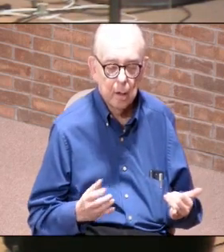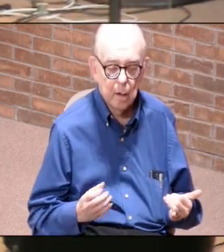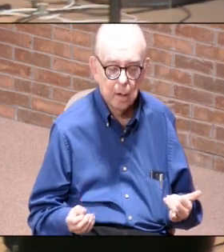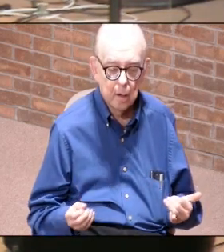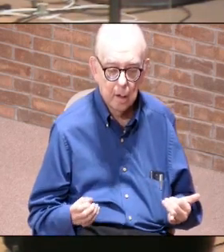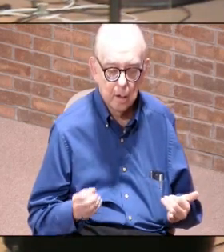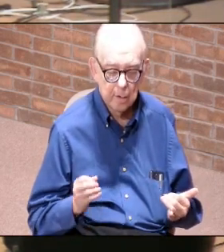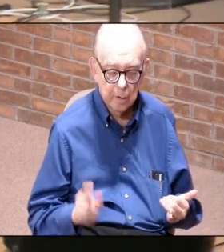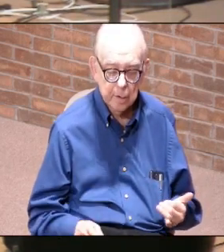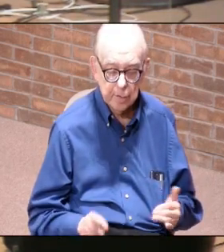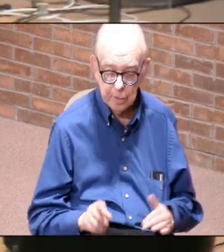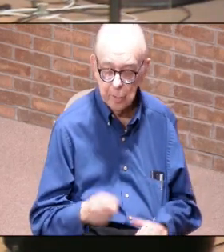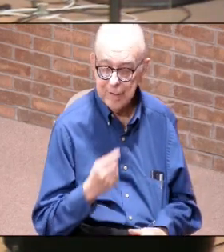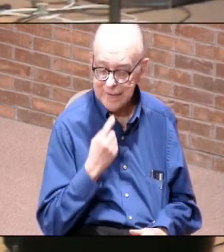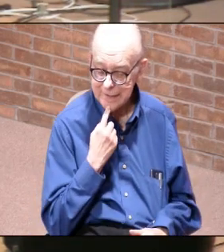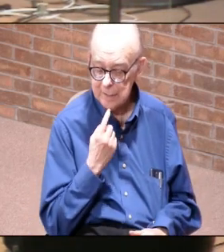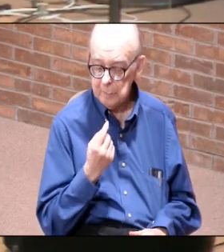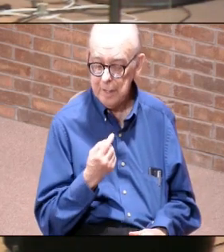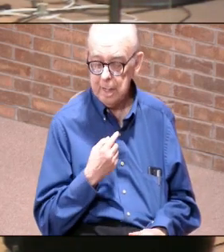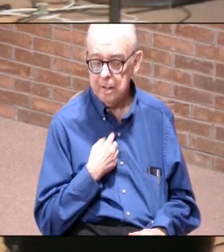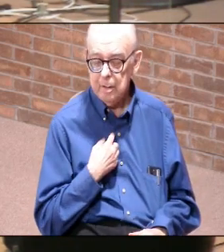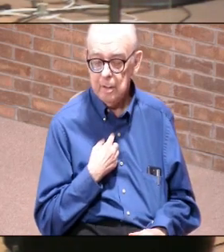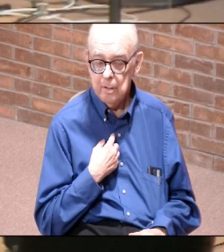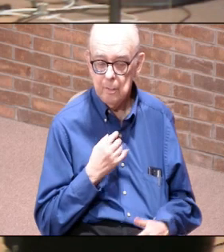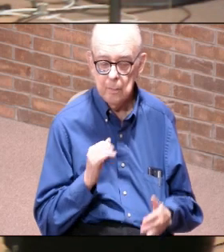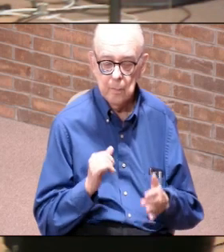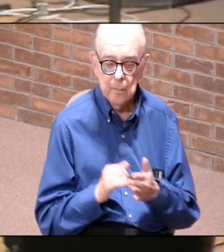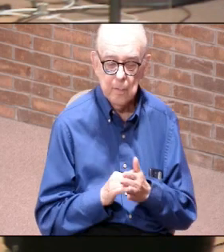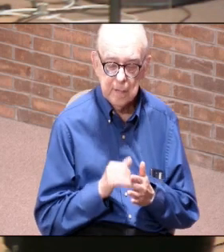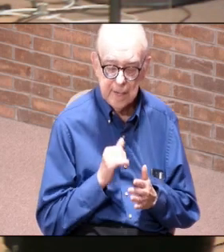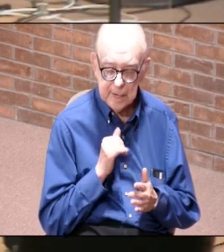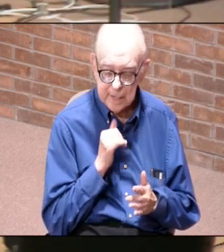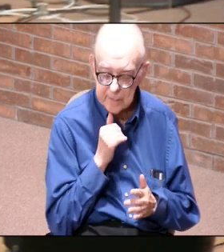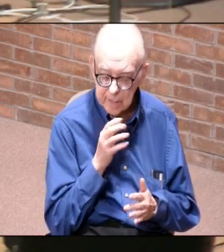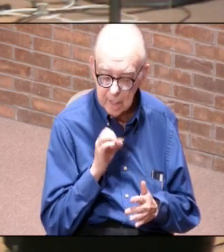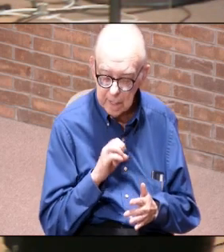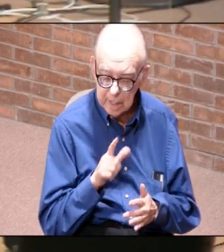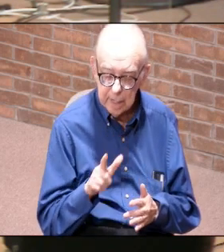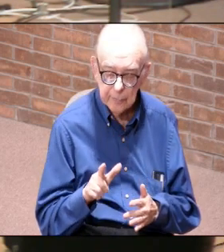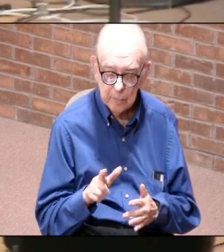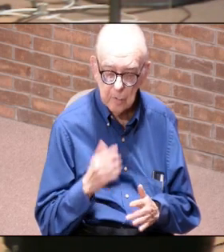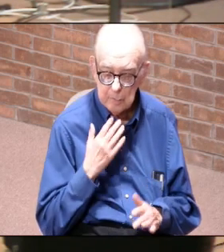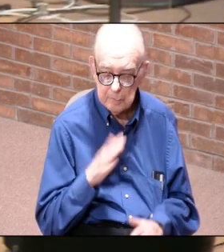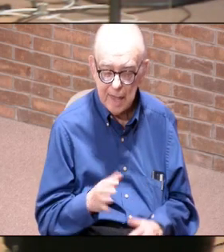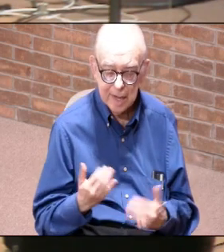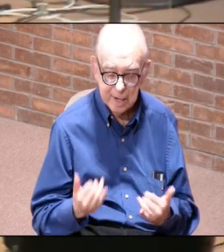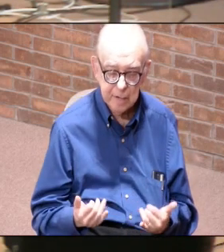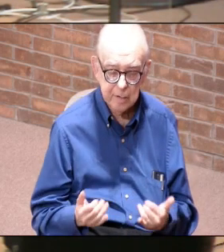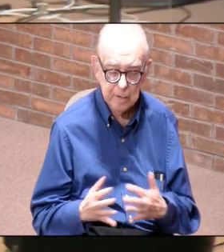and you tell me that it's not evil.